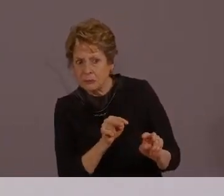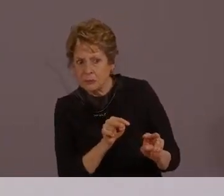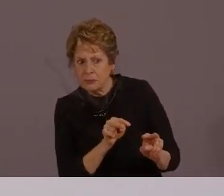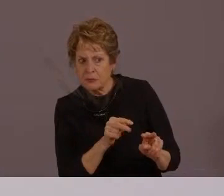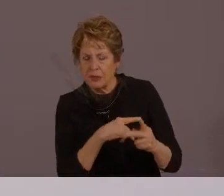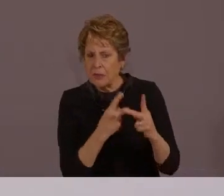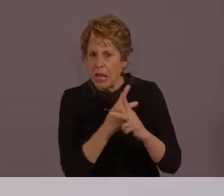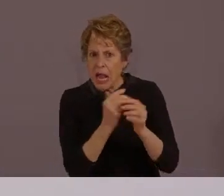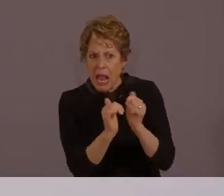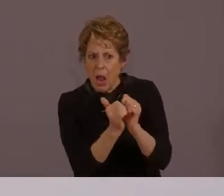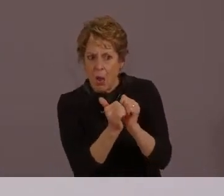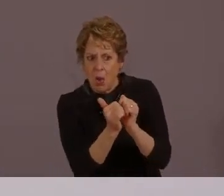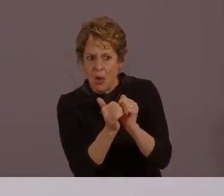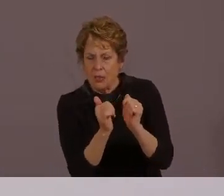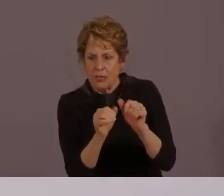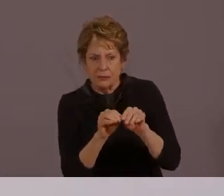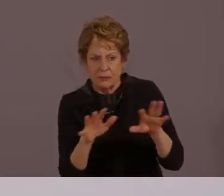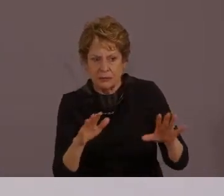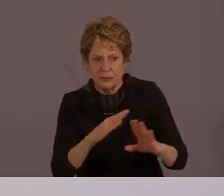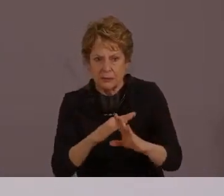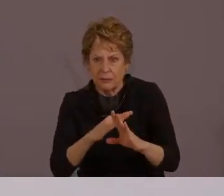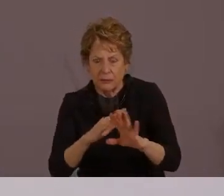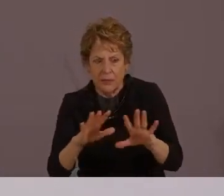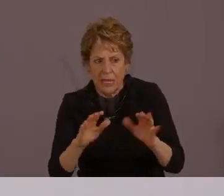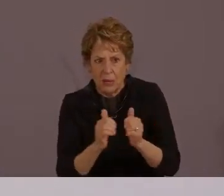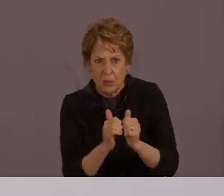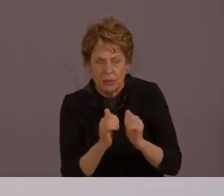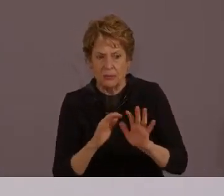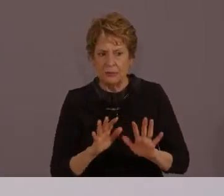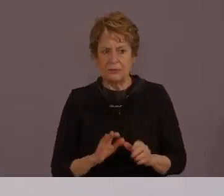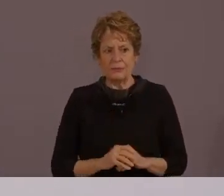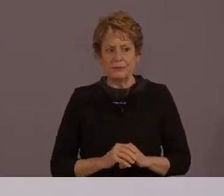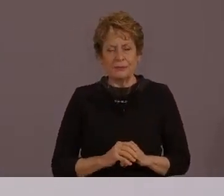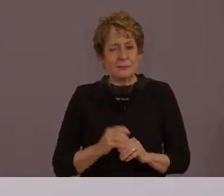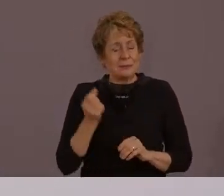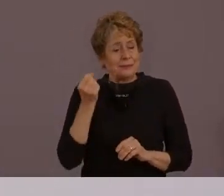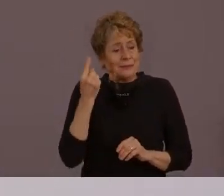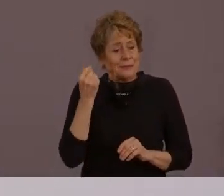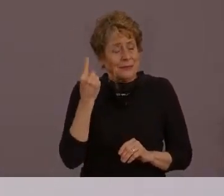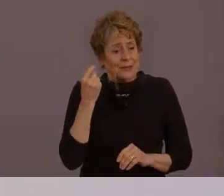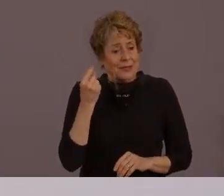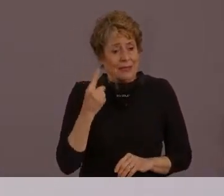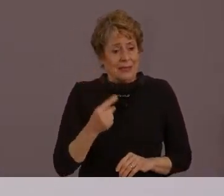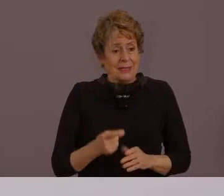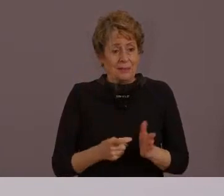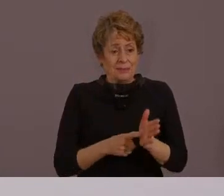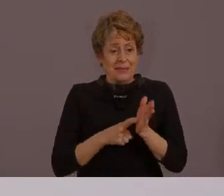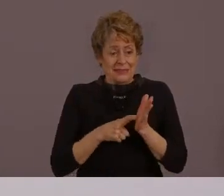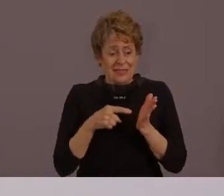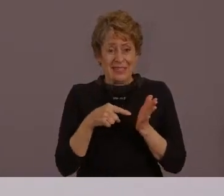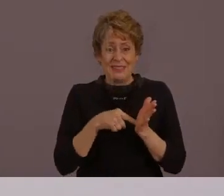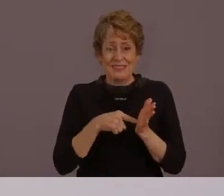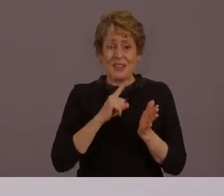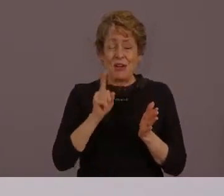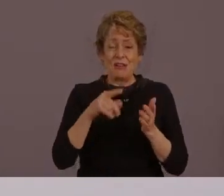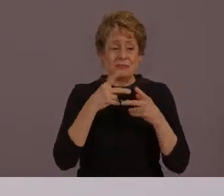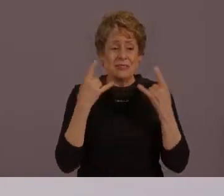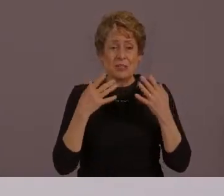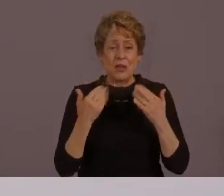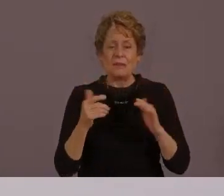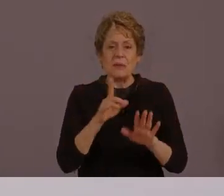circulating in Arizona. We recommend, so mandates weren't necessarily lifted. They were made to